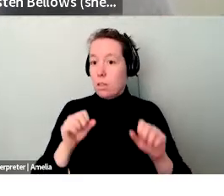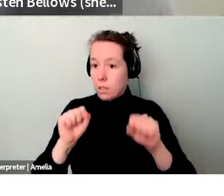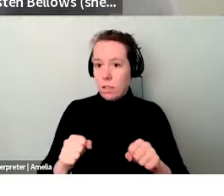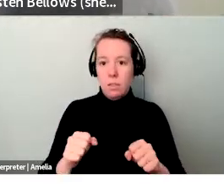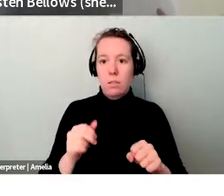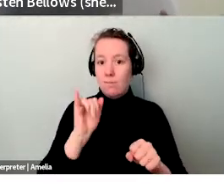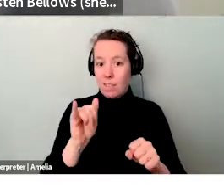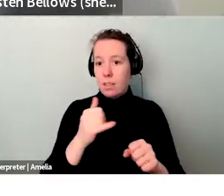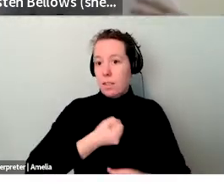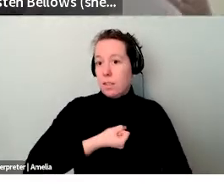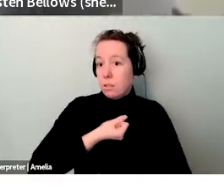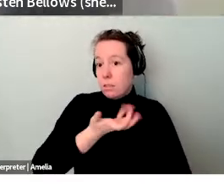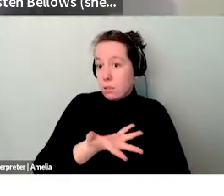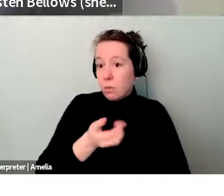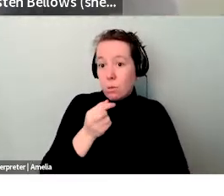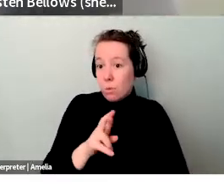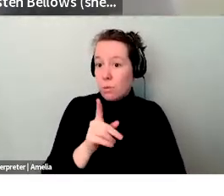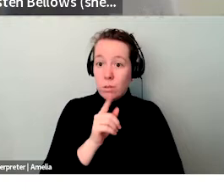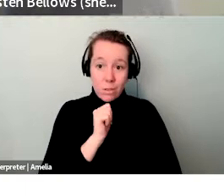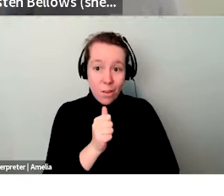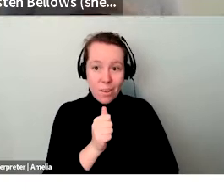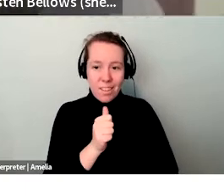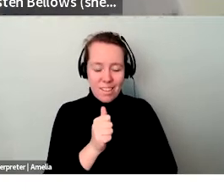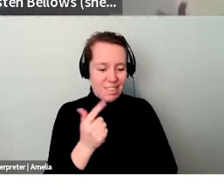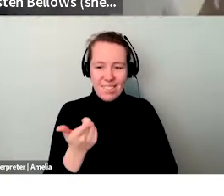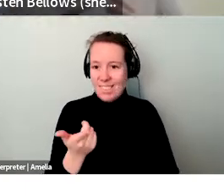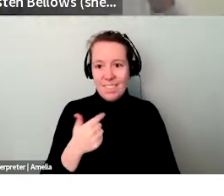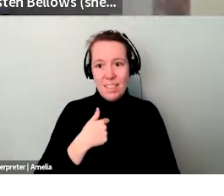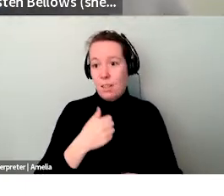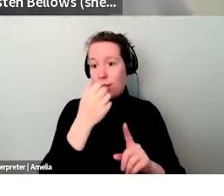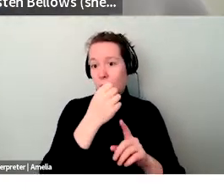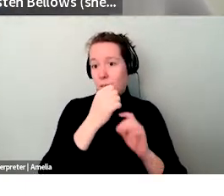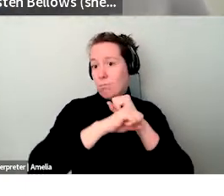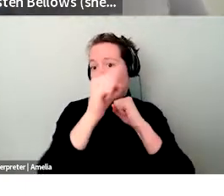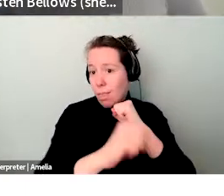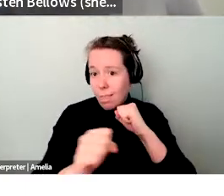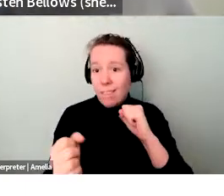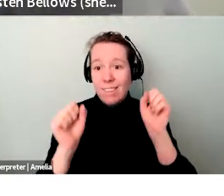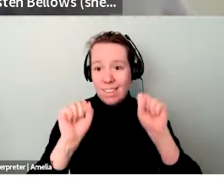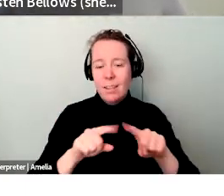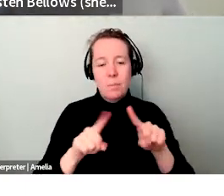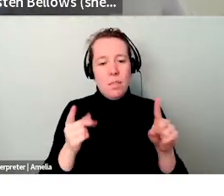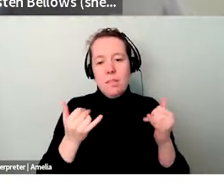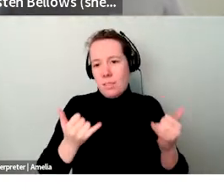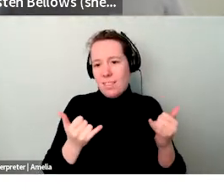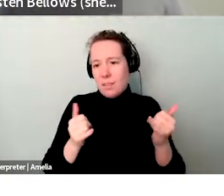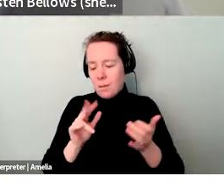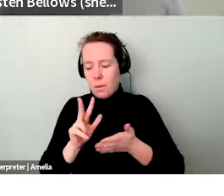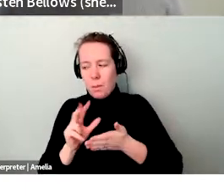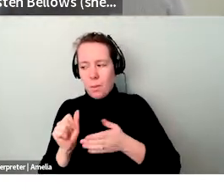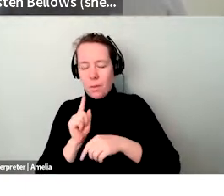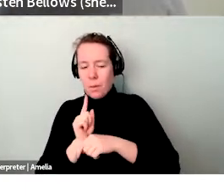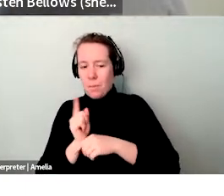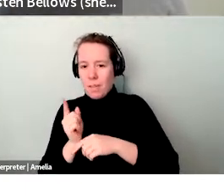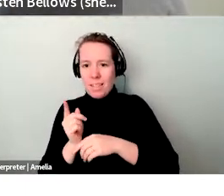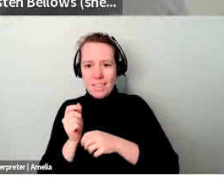And unfortunately, we only have like 30 minutes left. I wish we could go into a lot more.